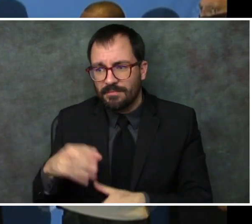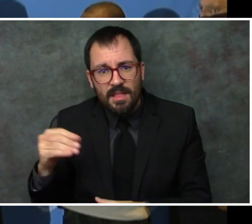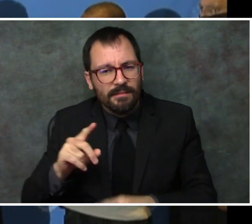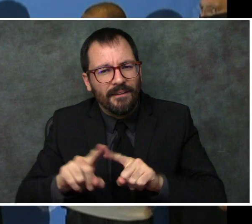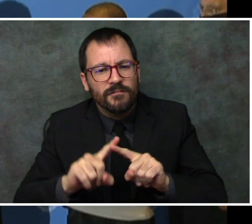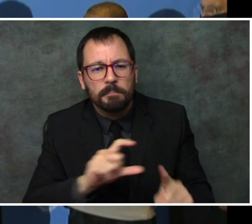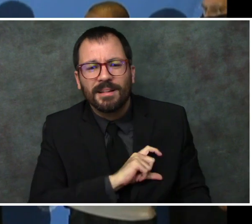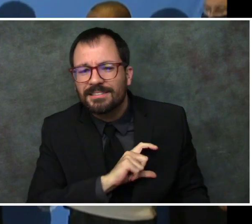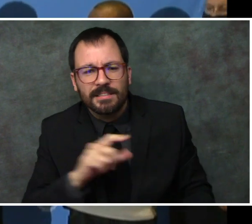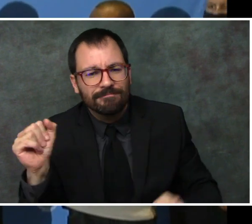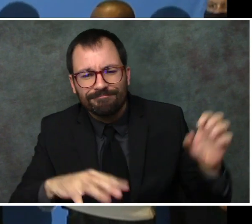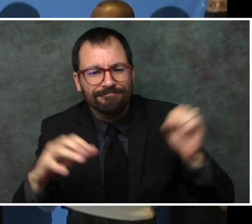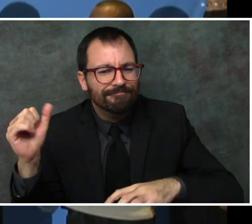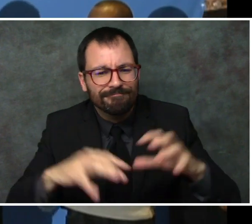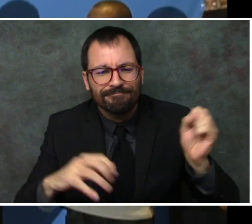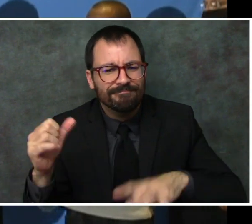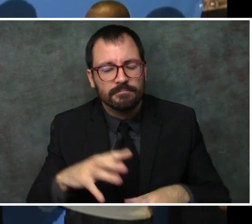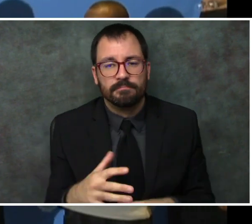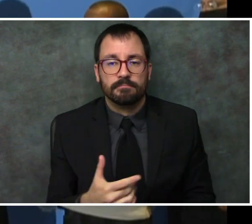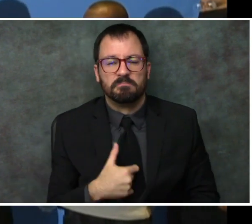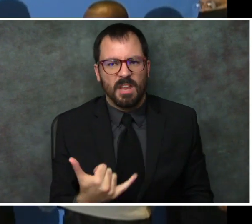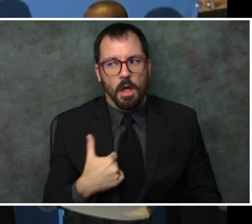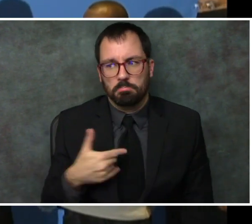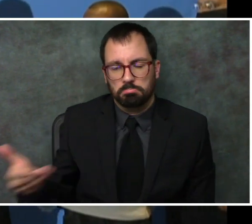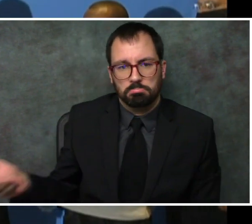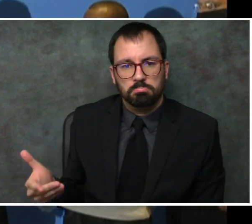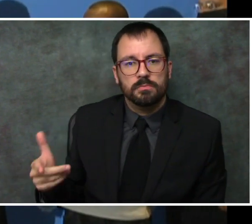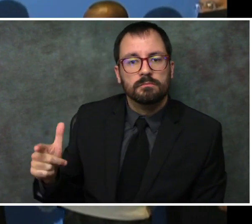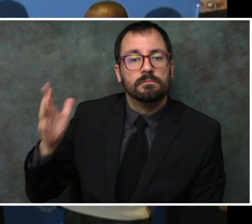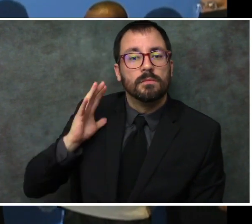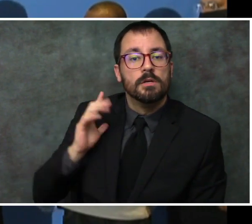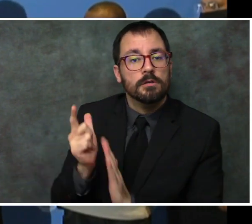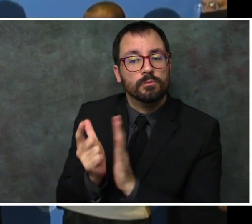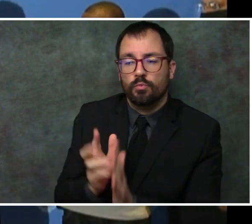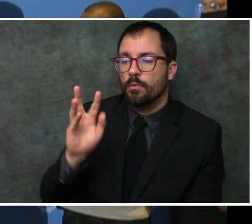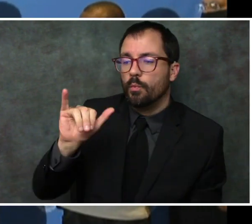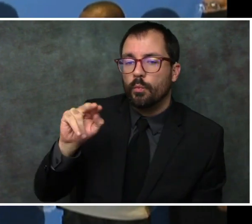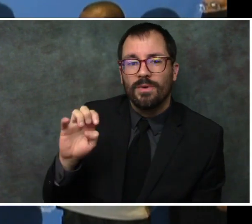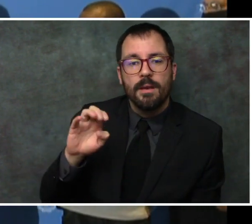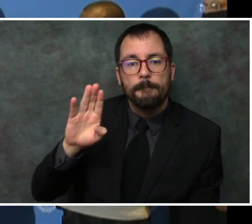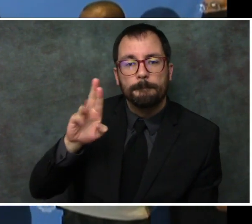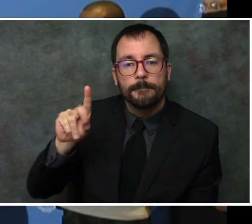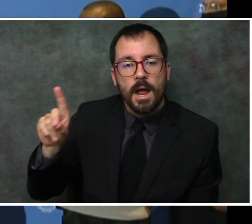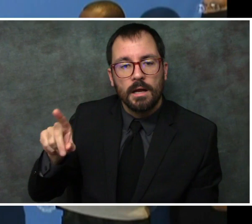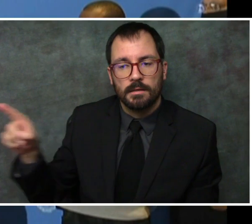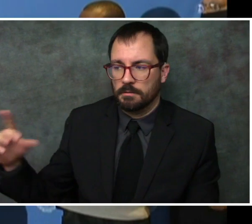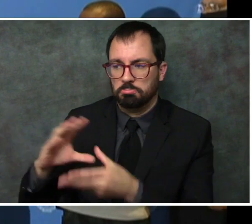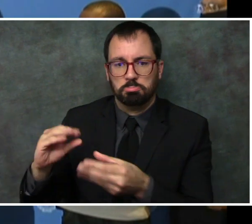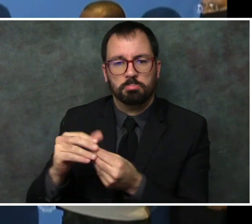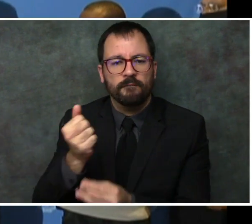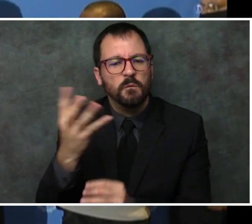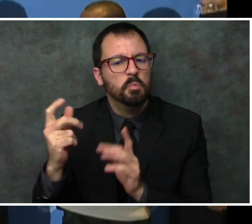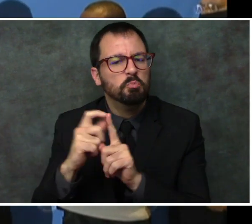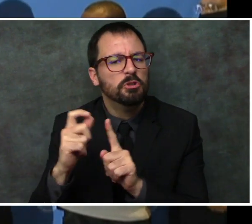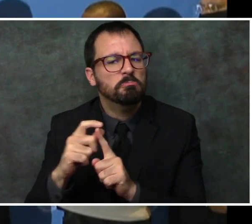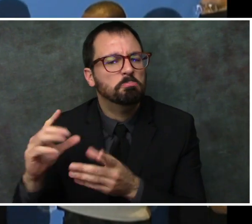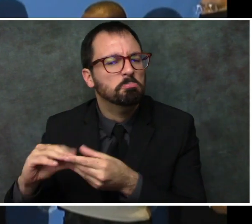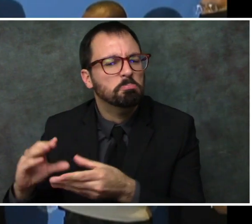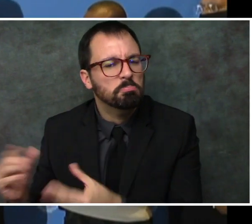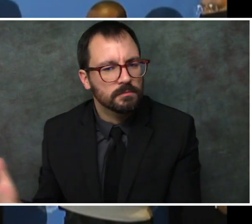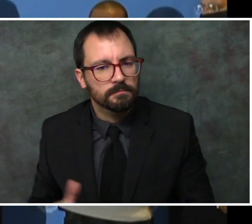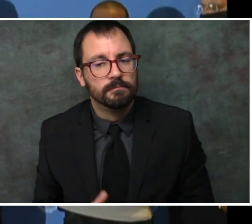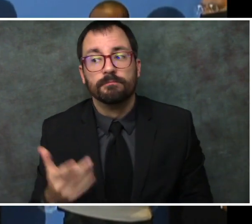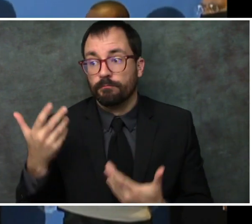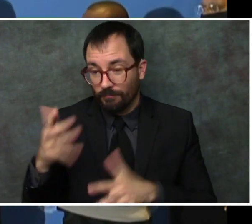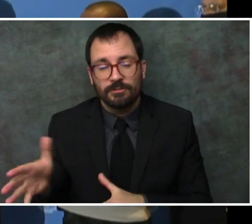come up and say a few words. Following Wayne Budd will be NAACP Boston Branch President Tisha Sullivan, followed by Commissioner Gross. And